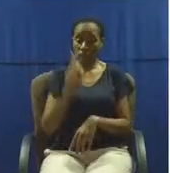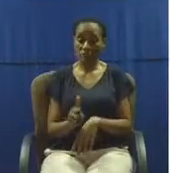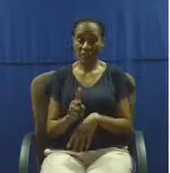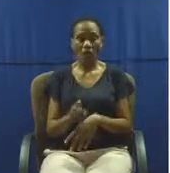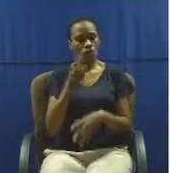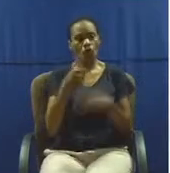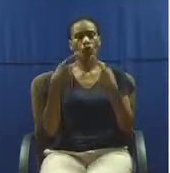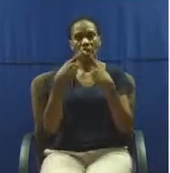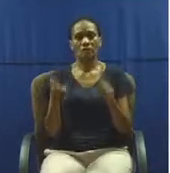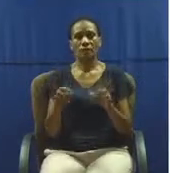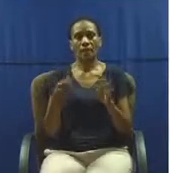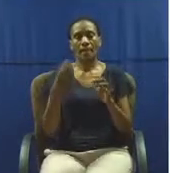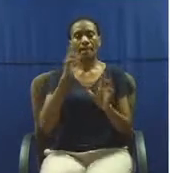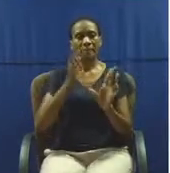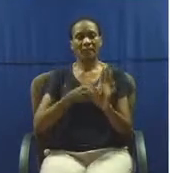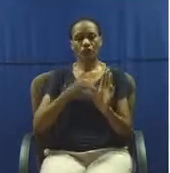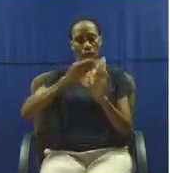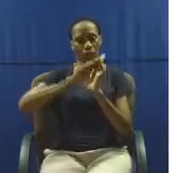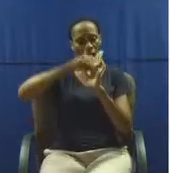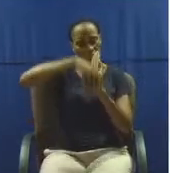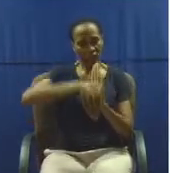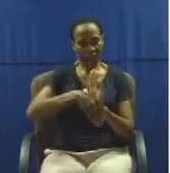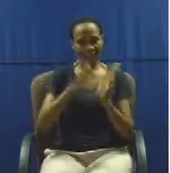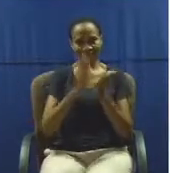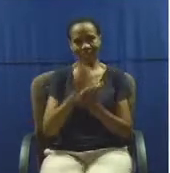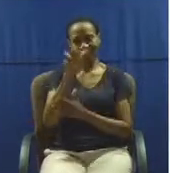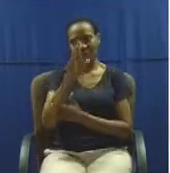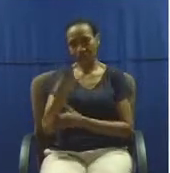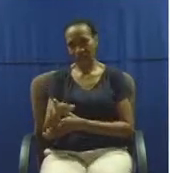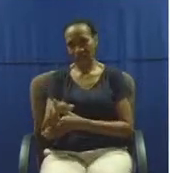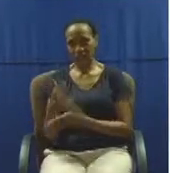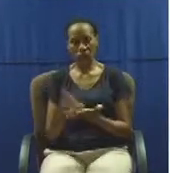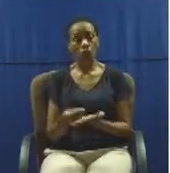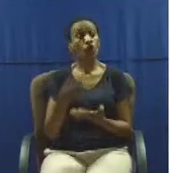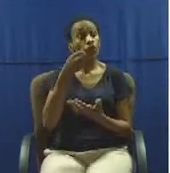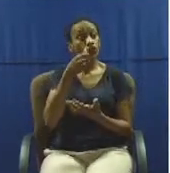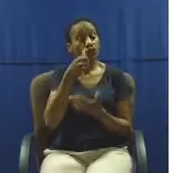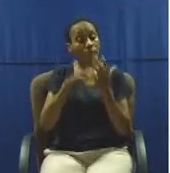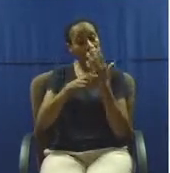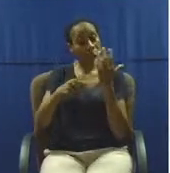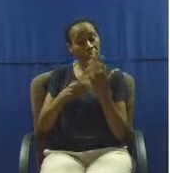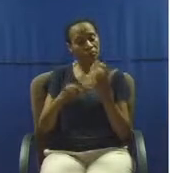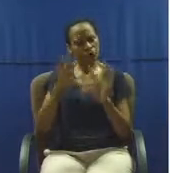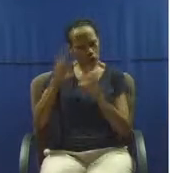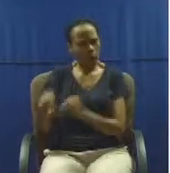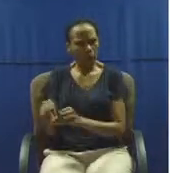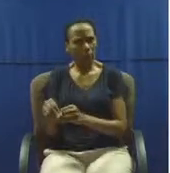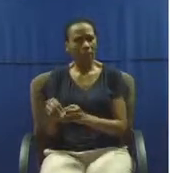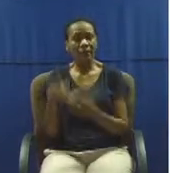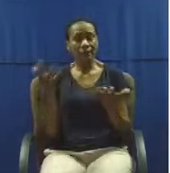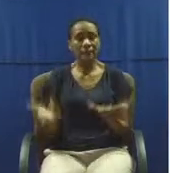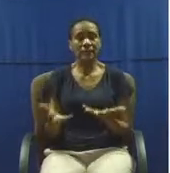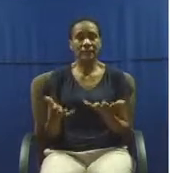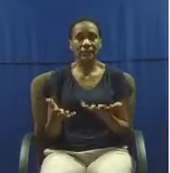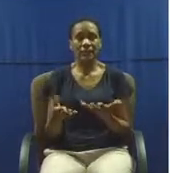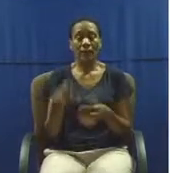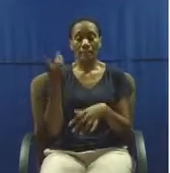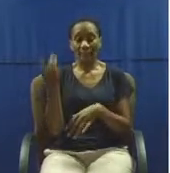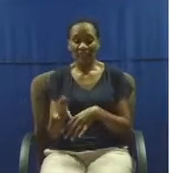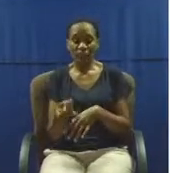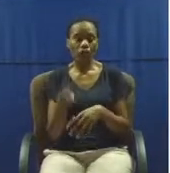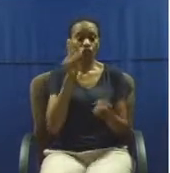price down to 16 Rand by cutting out your levies, scrapping your sugar tax, and immediately lifting VAT on meat and